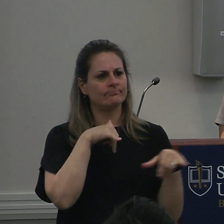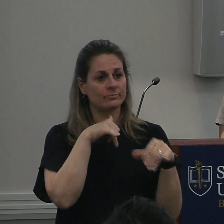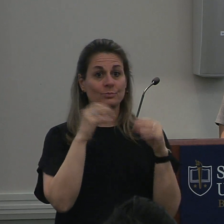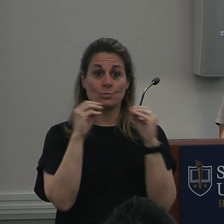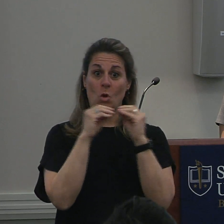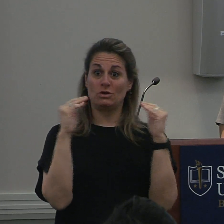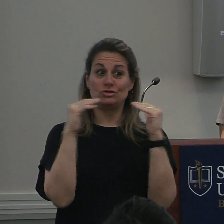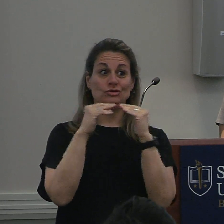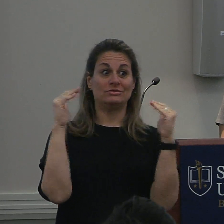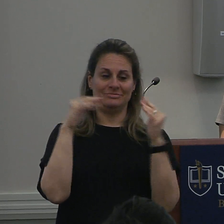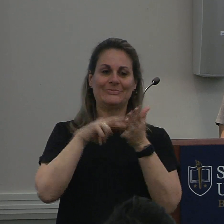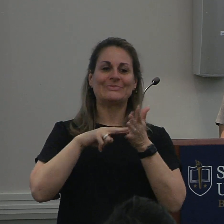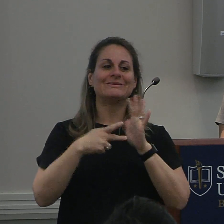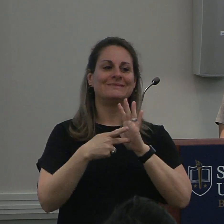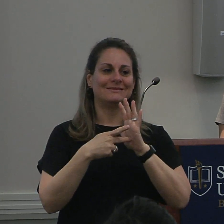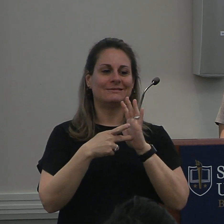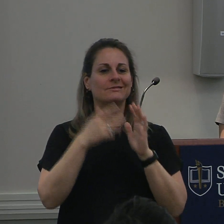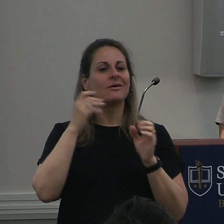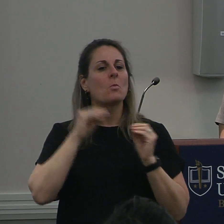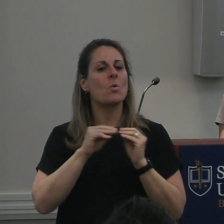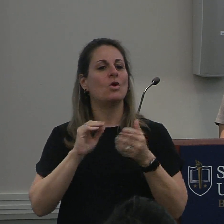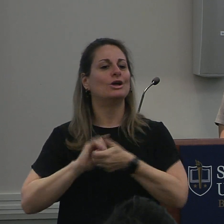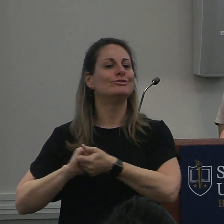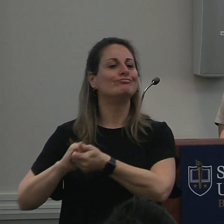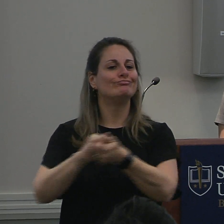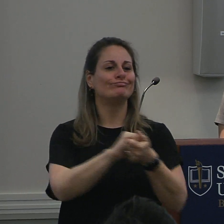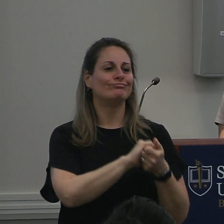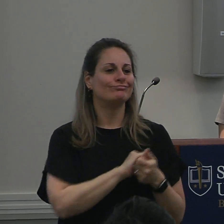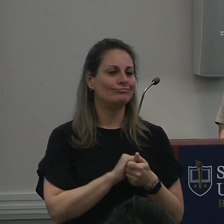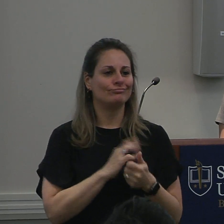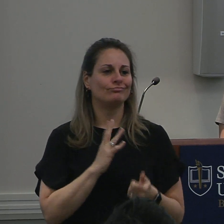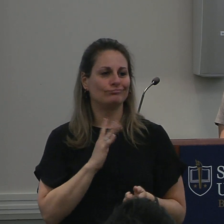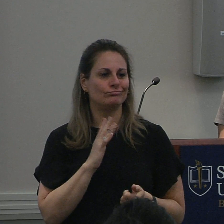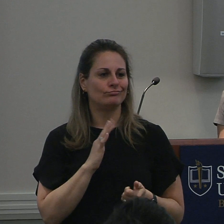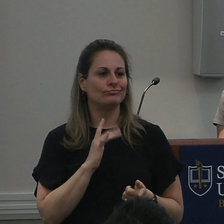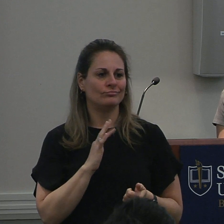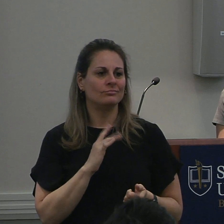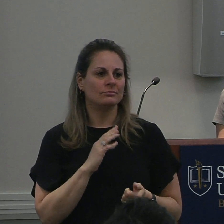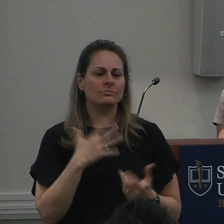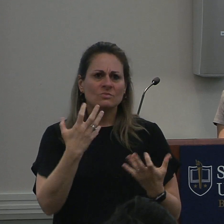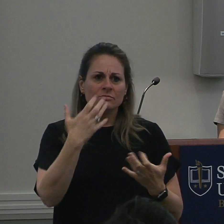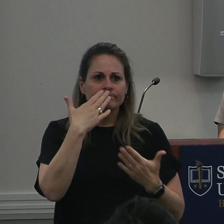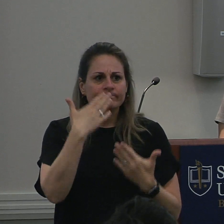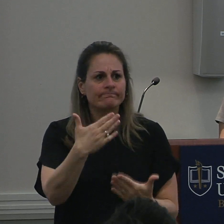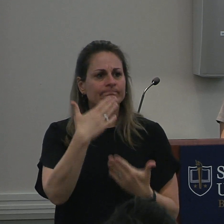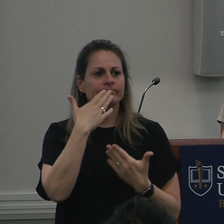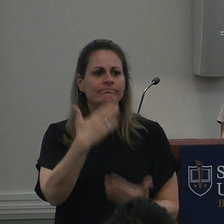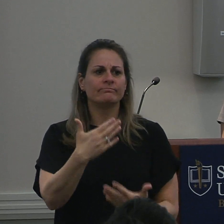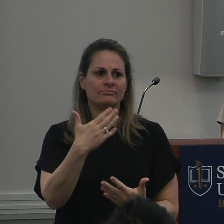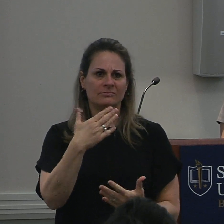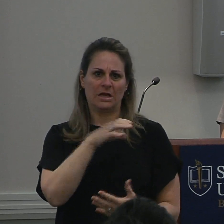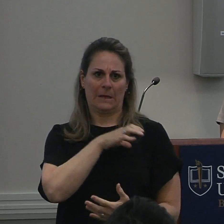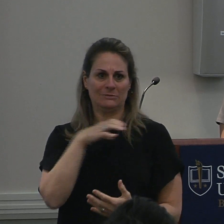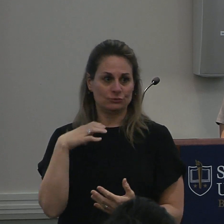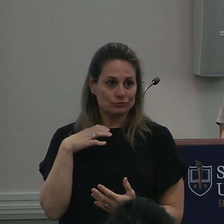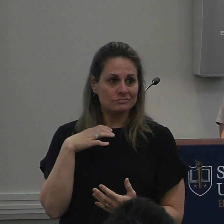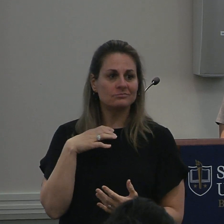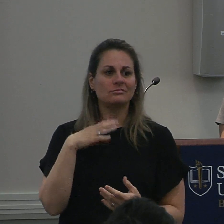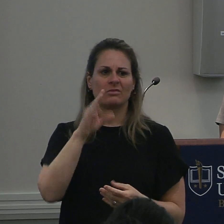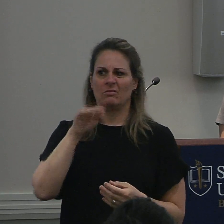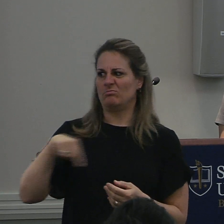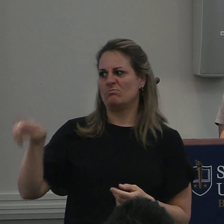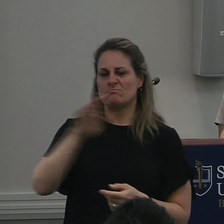So I want to thank everyone for your leadership here, especially to the commissioner and everyone from our Disability Commission for all the work you do year-round to